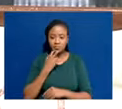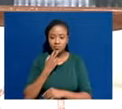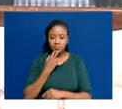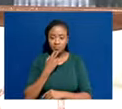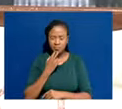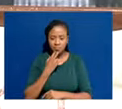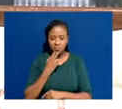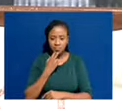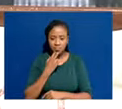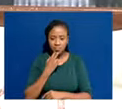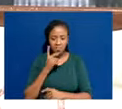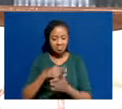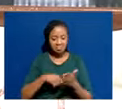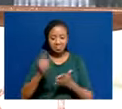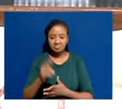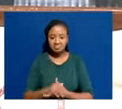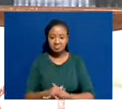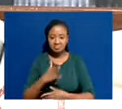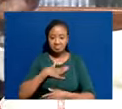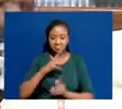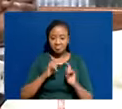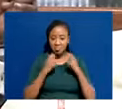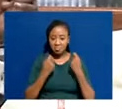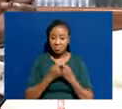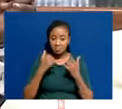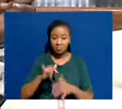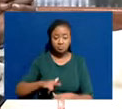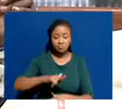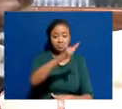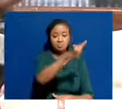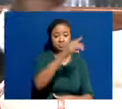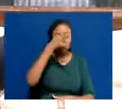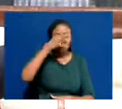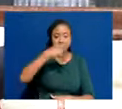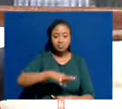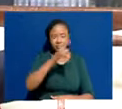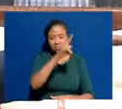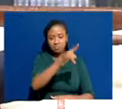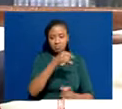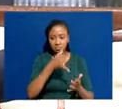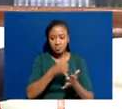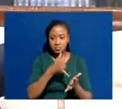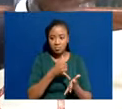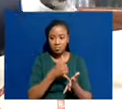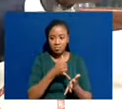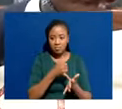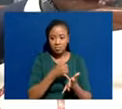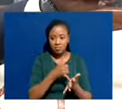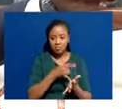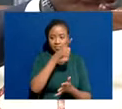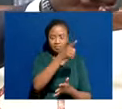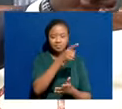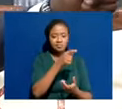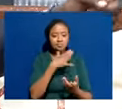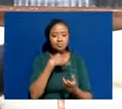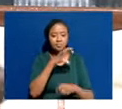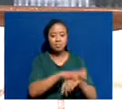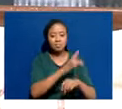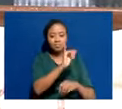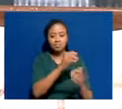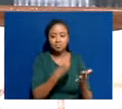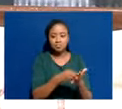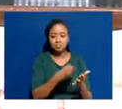it. It's true. My team right now is in Paris, including the Namata team. They are there securing that money for